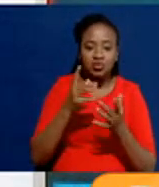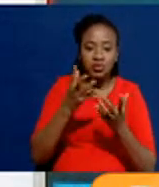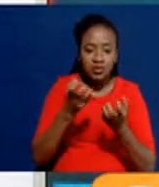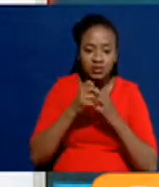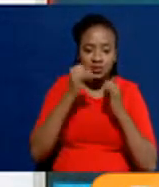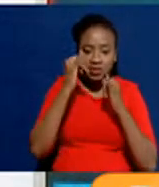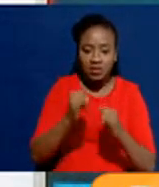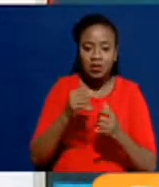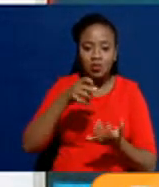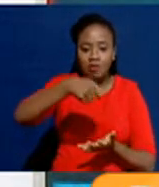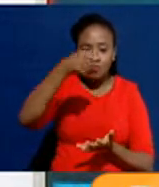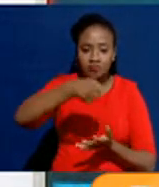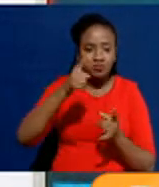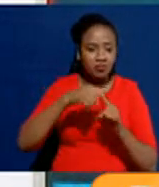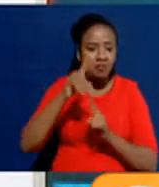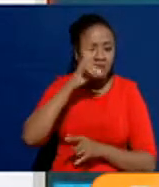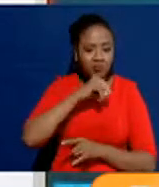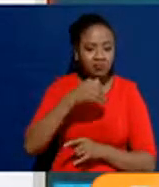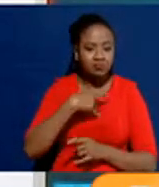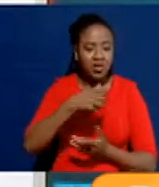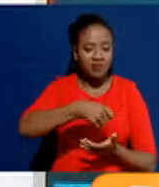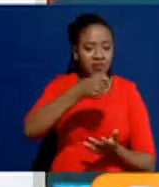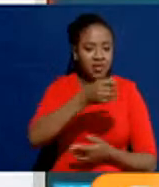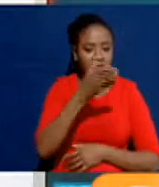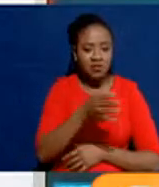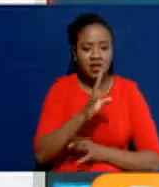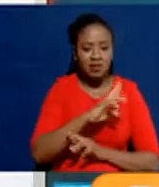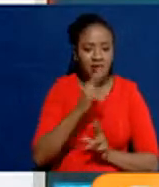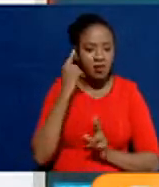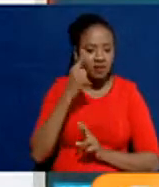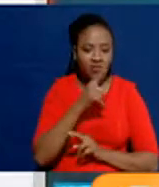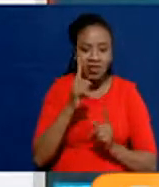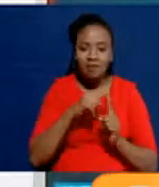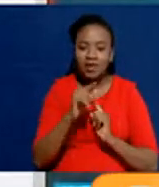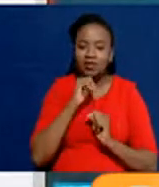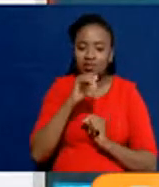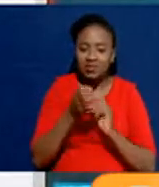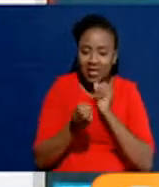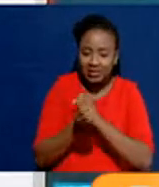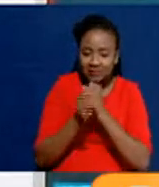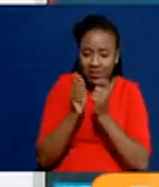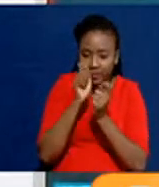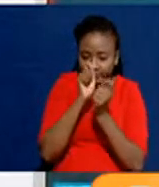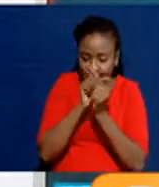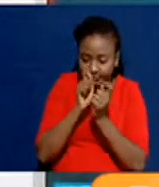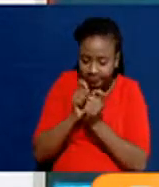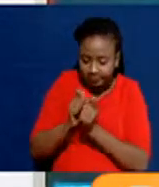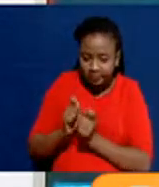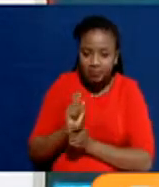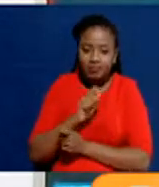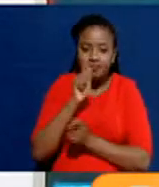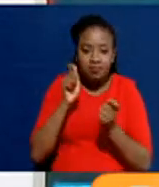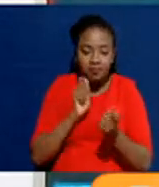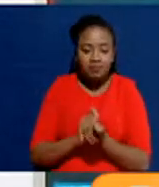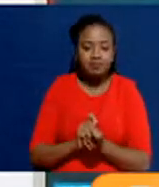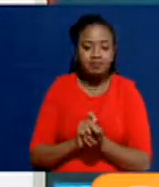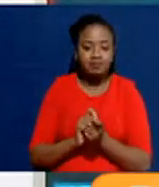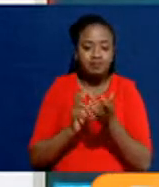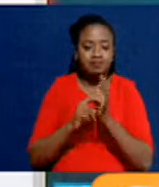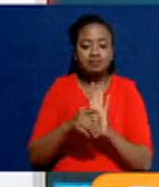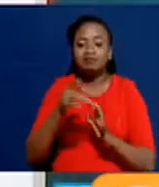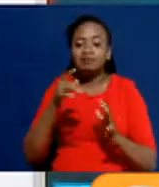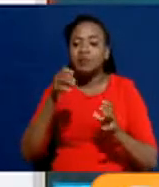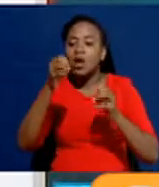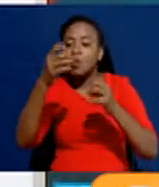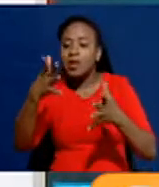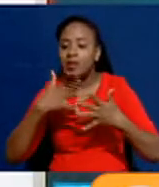there was already a budget for it. So then they didn't go into the nitty-gritties. What should matter from the public participation? Do the percentages matter, or it is the